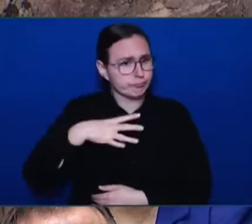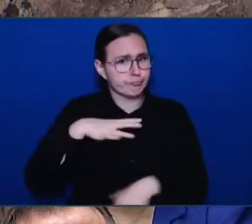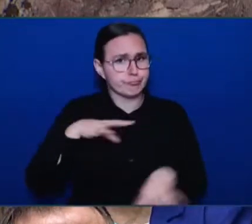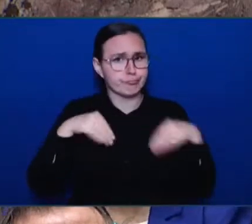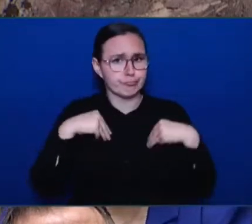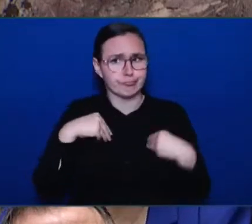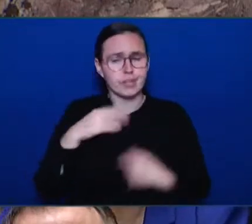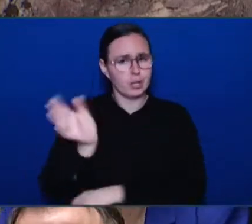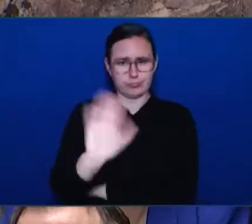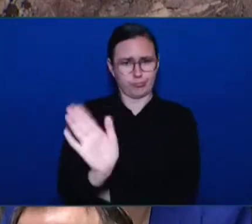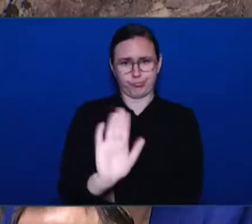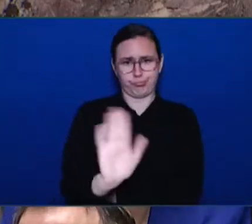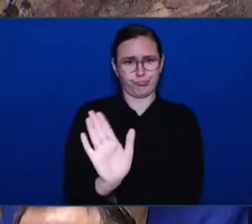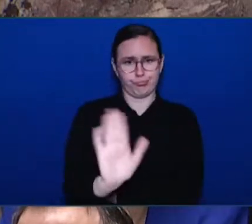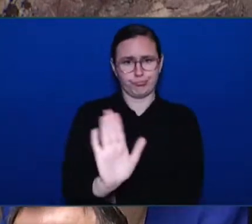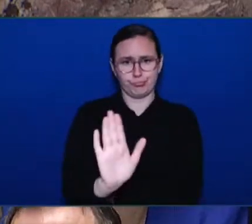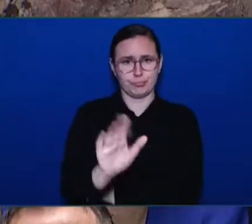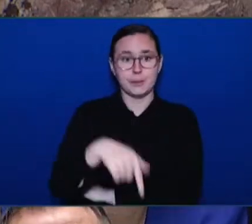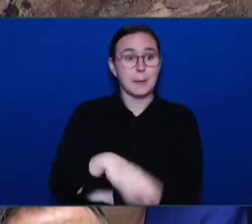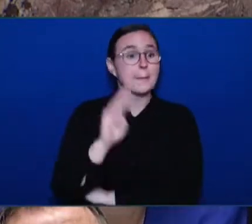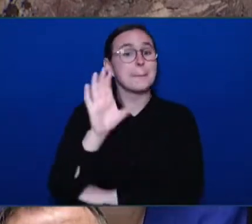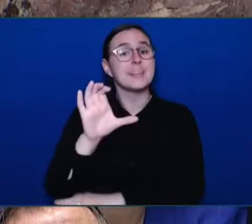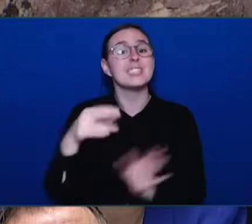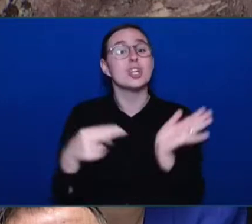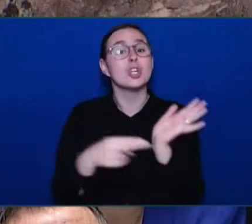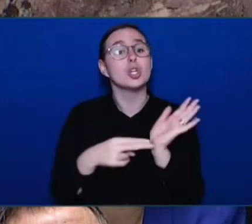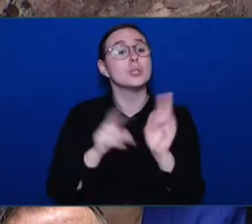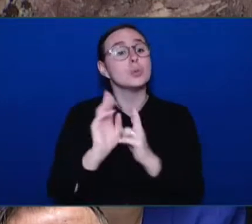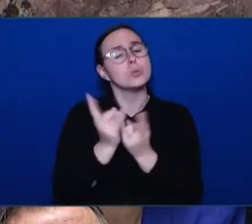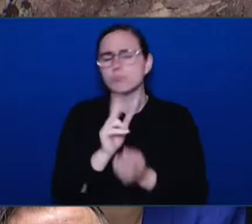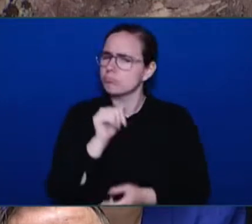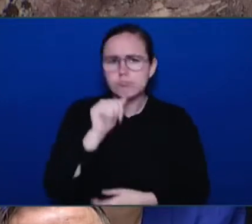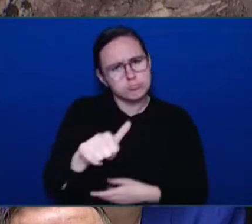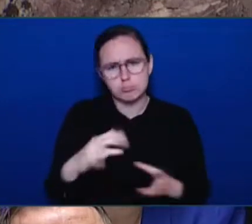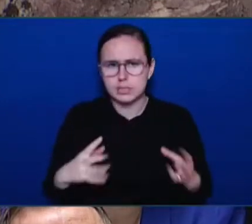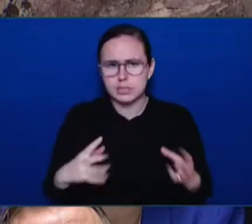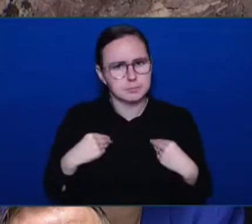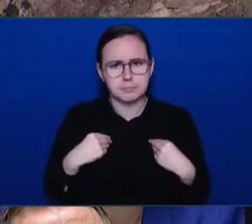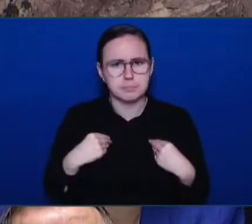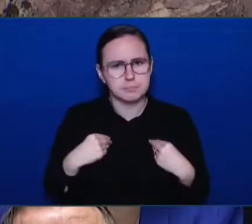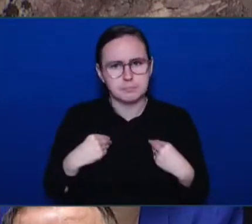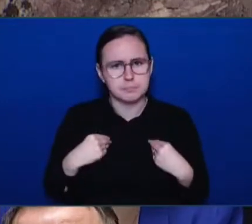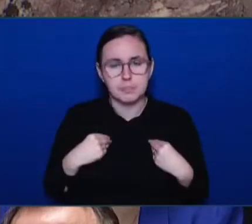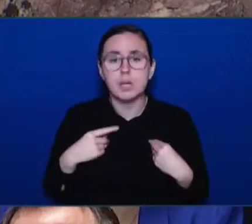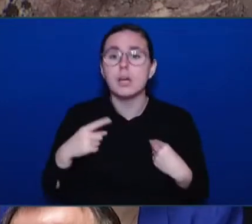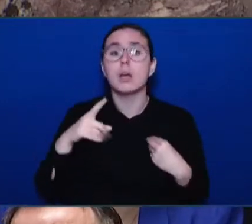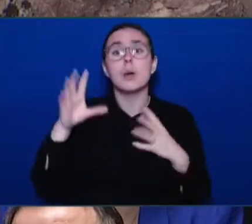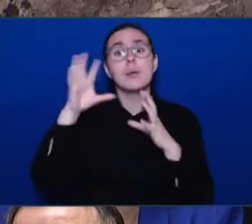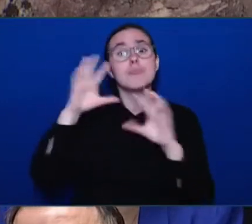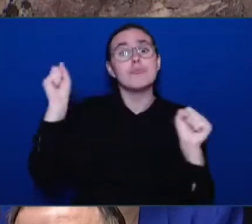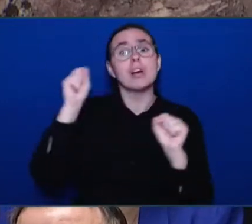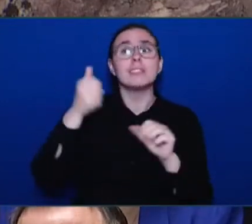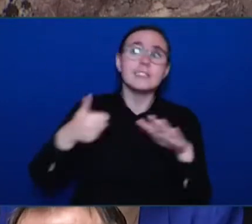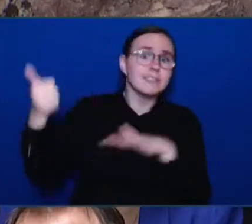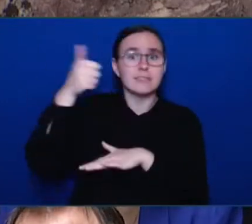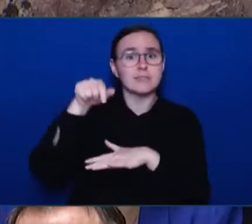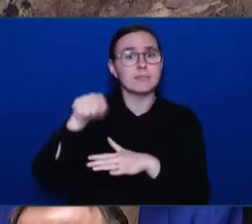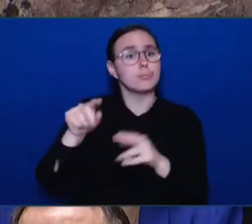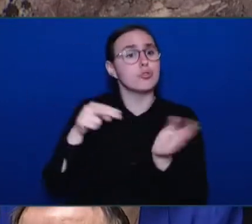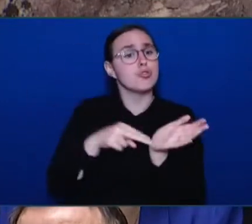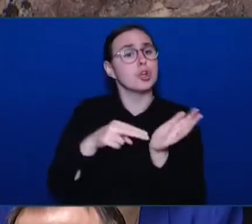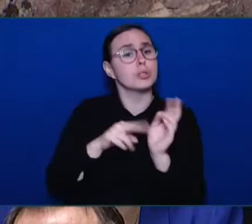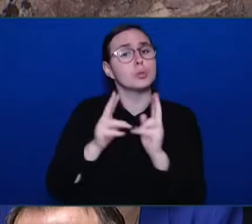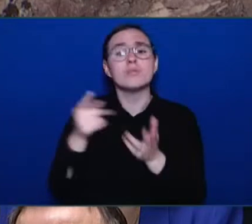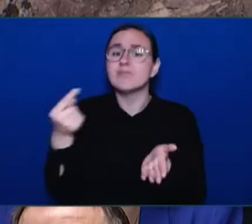And here's what the president said. President Amin Grewal said, it's a bit of robbing Peter to pay Paul type